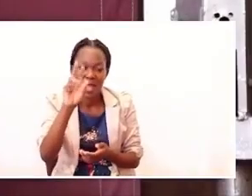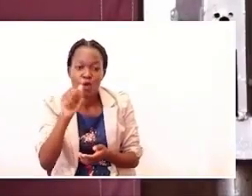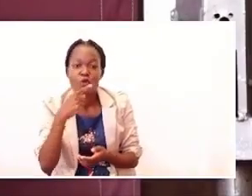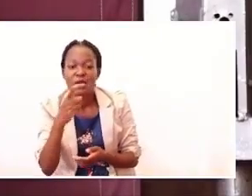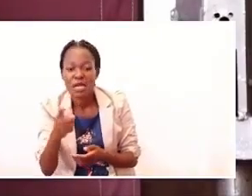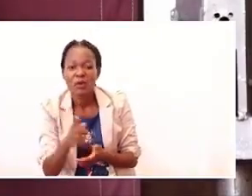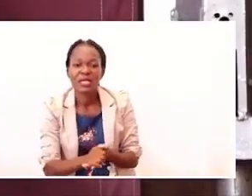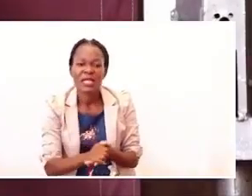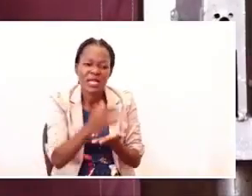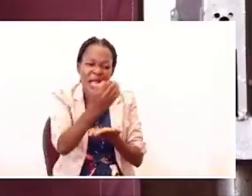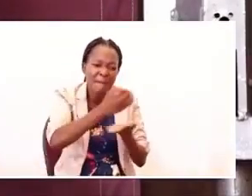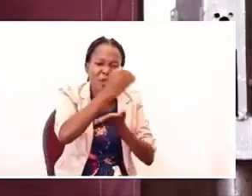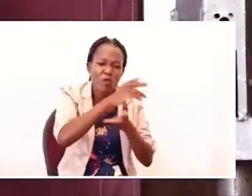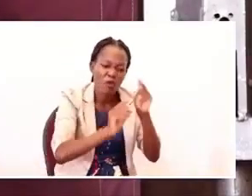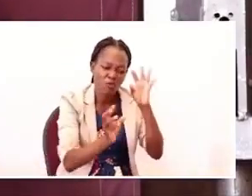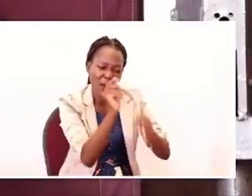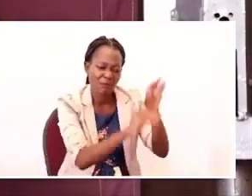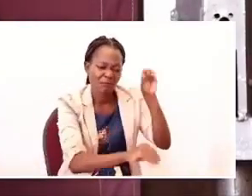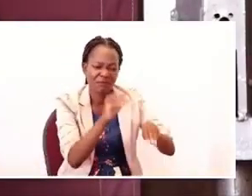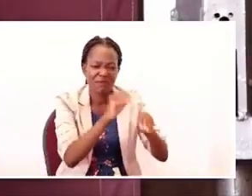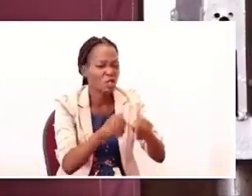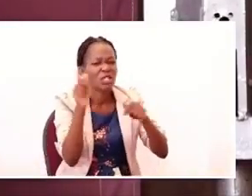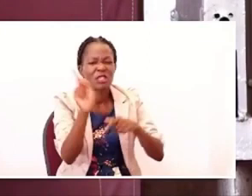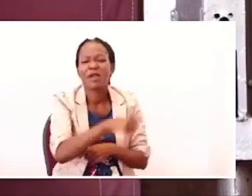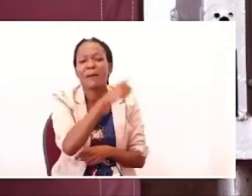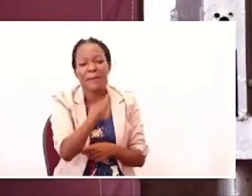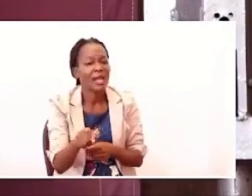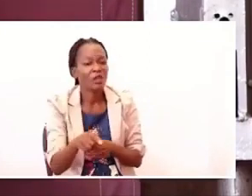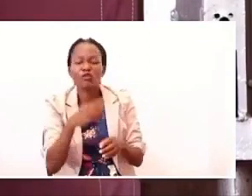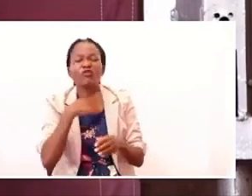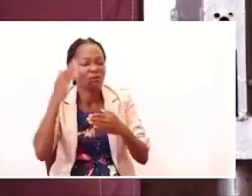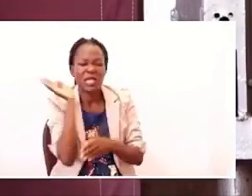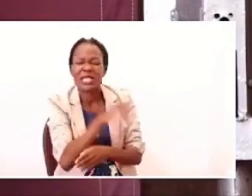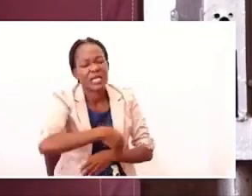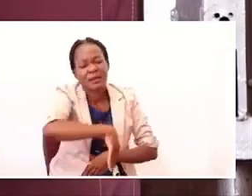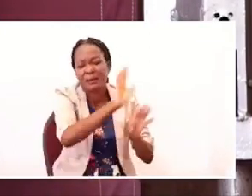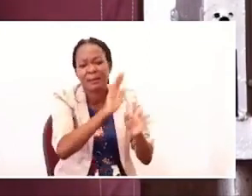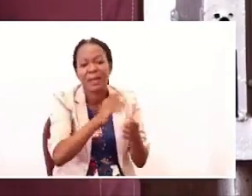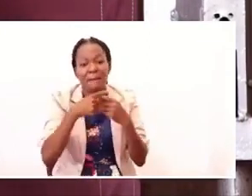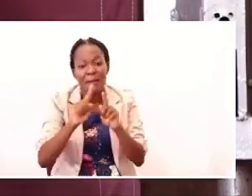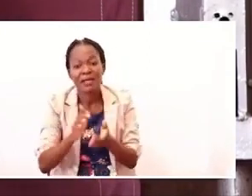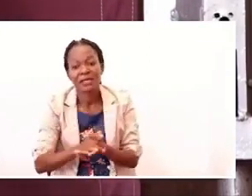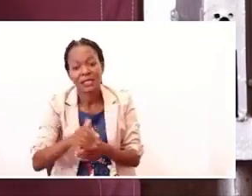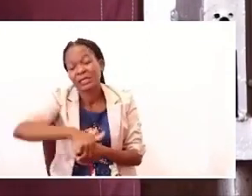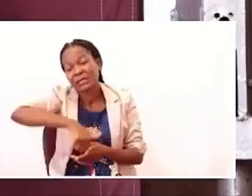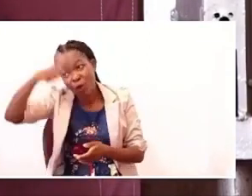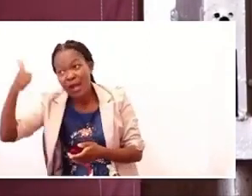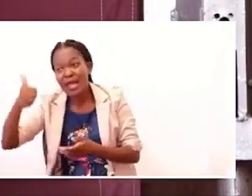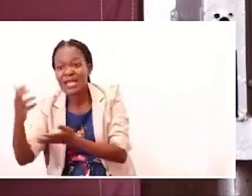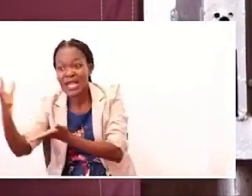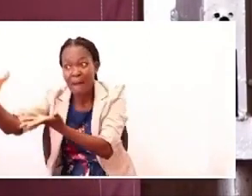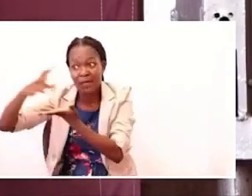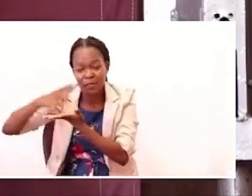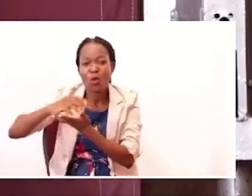is bad and it must be mopped up. But foreign capital is good. Foreign